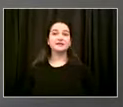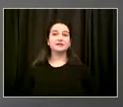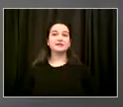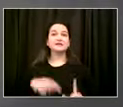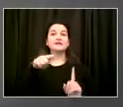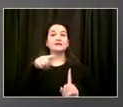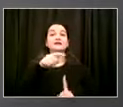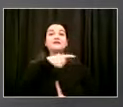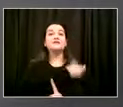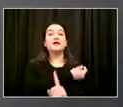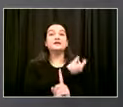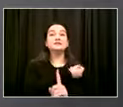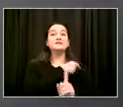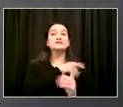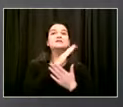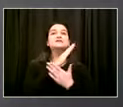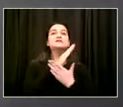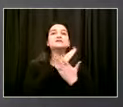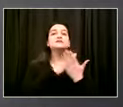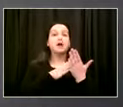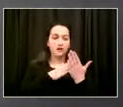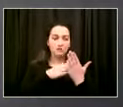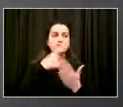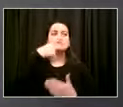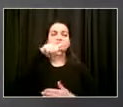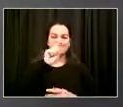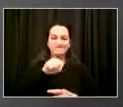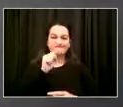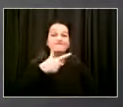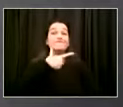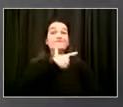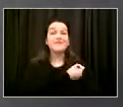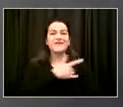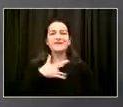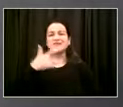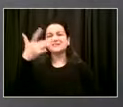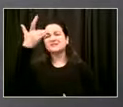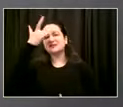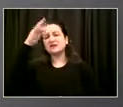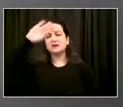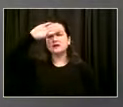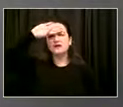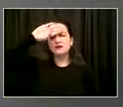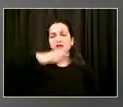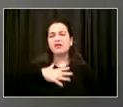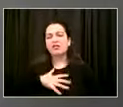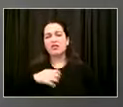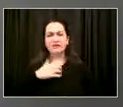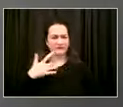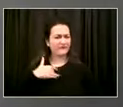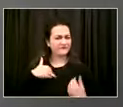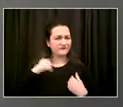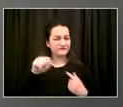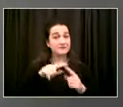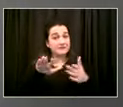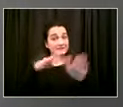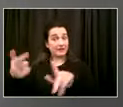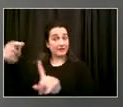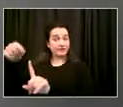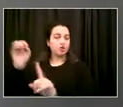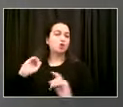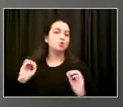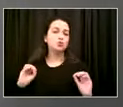of infections. So clearly this virus is vanquished by these vaccines. But for how